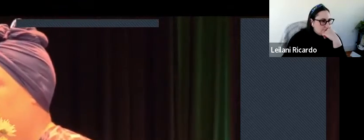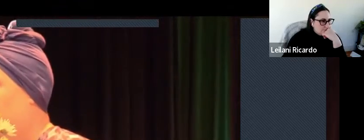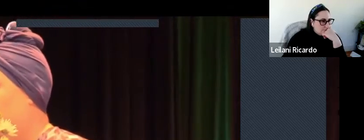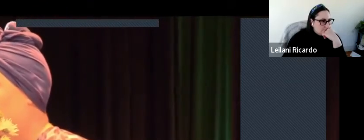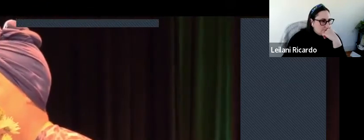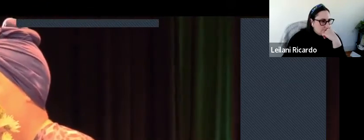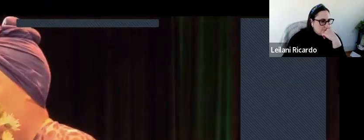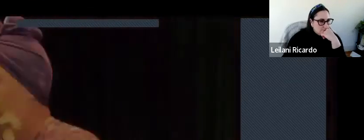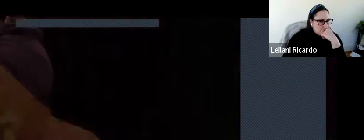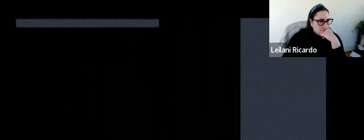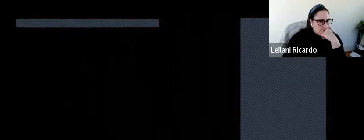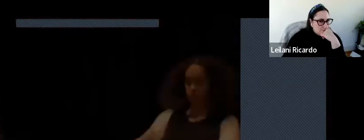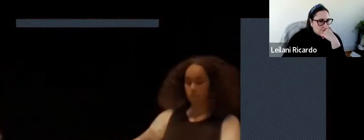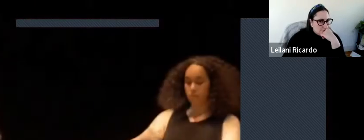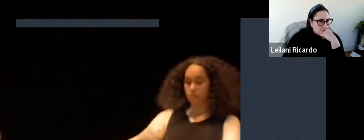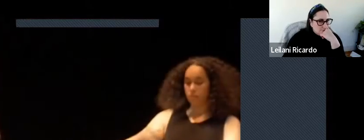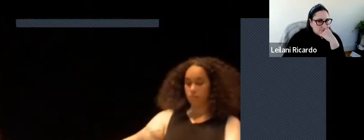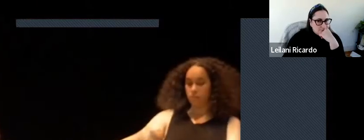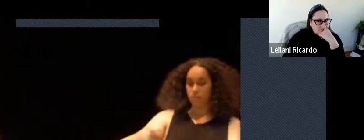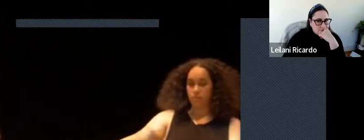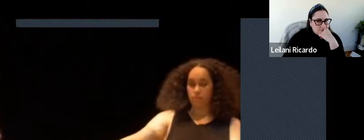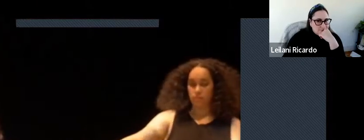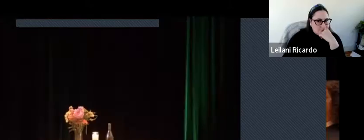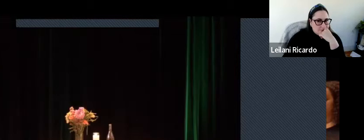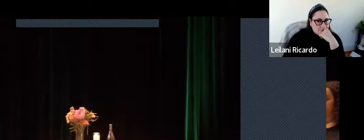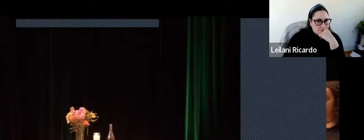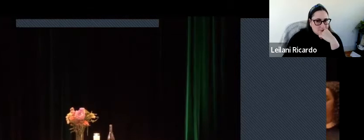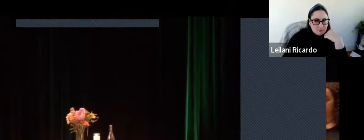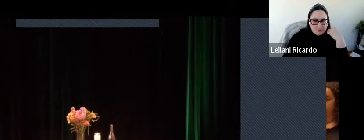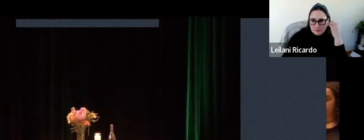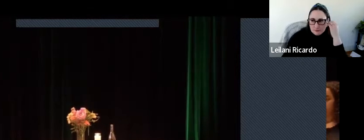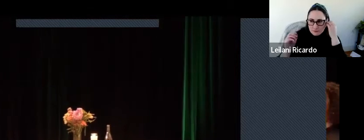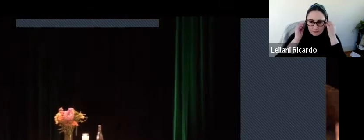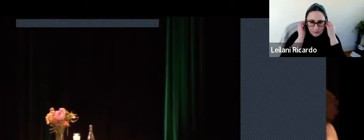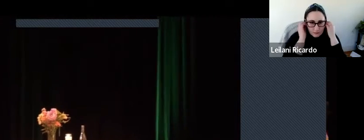fresh flowers. Letter to self.